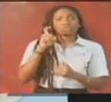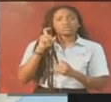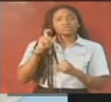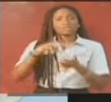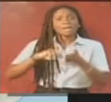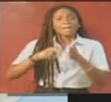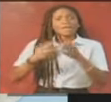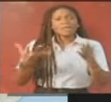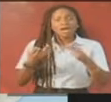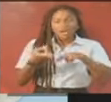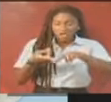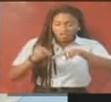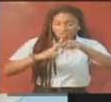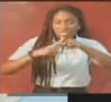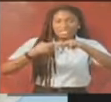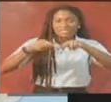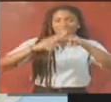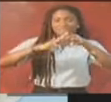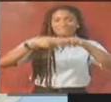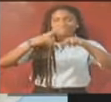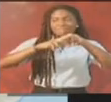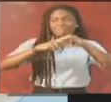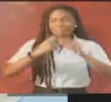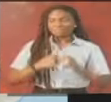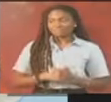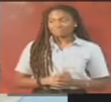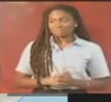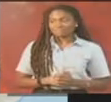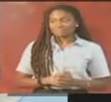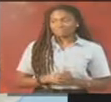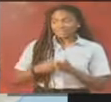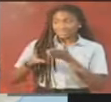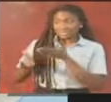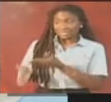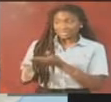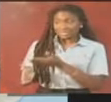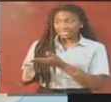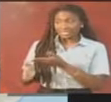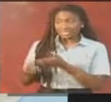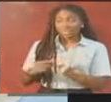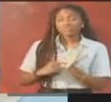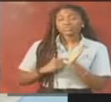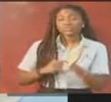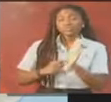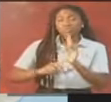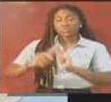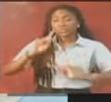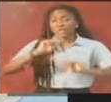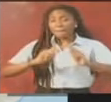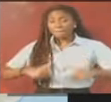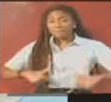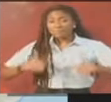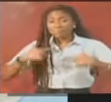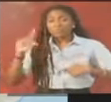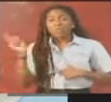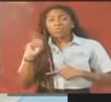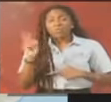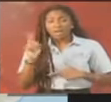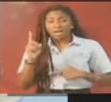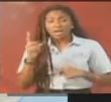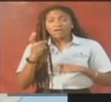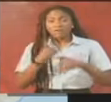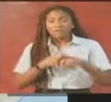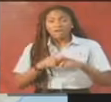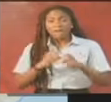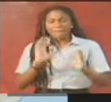noted. And as we switch to our most recent map, which represents epidemiological weeks 15 and 16, covering the